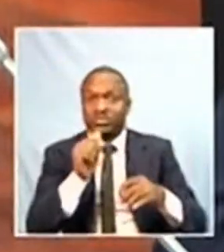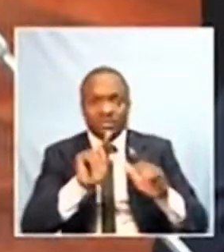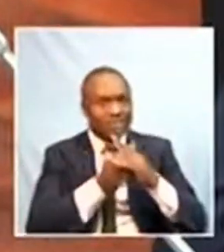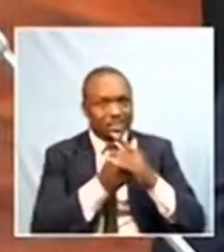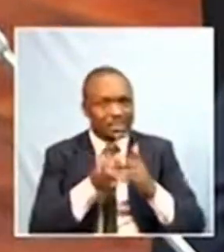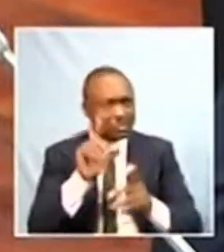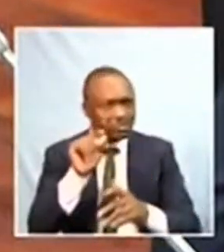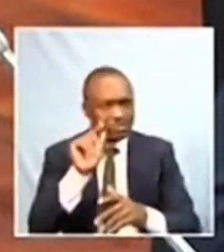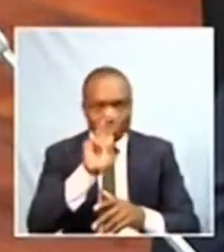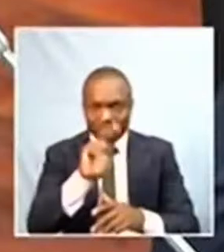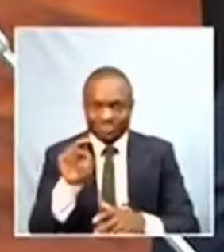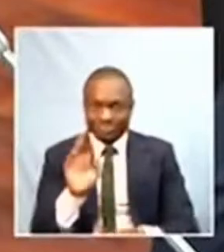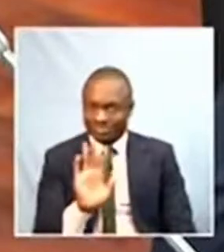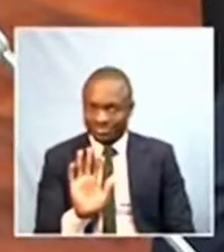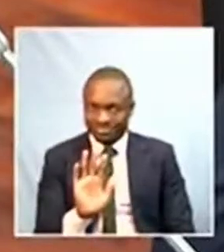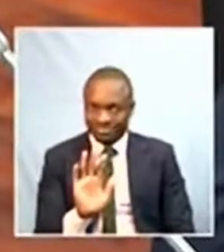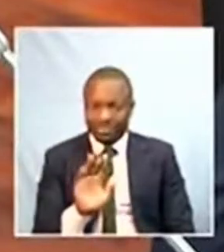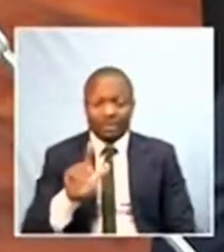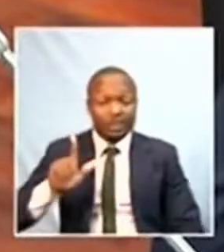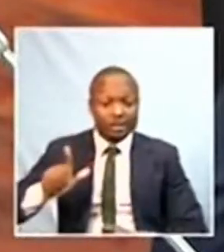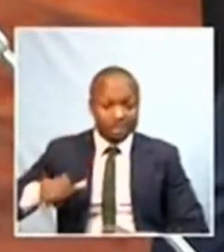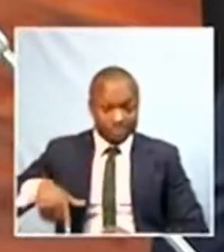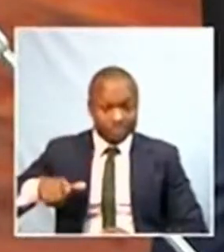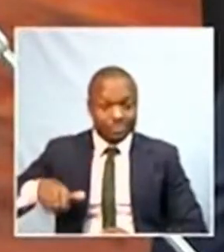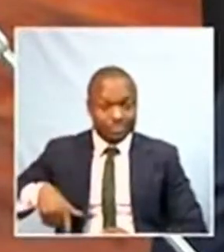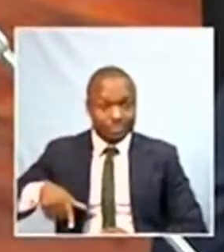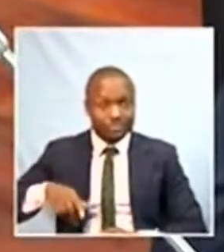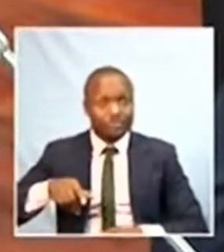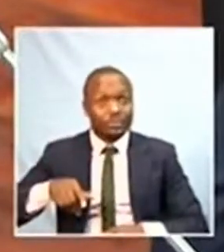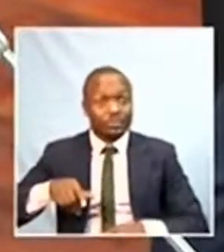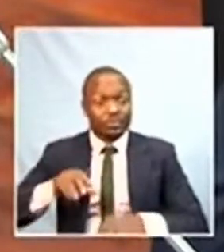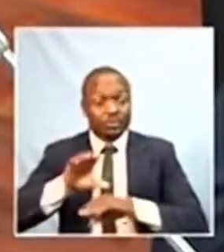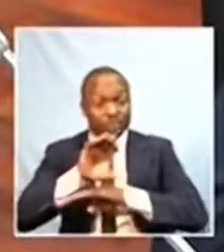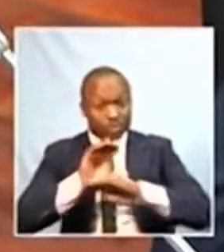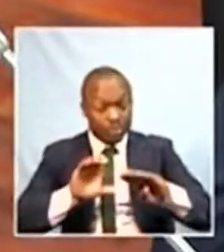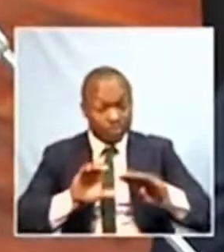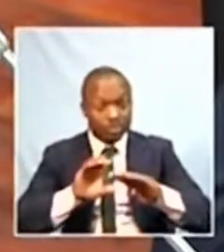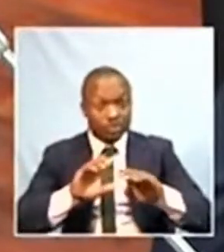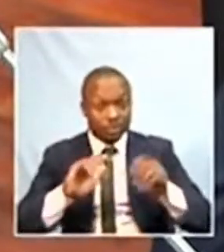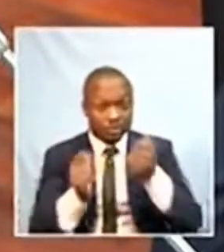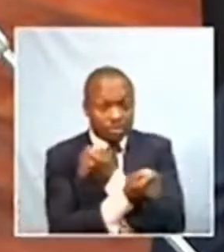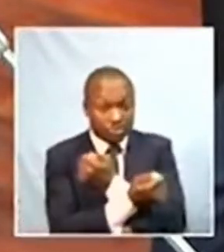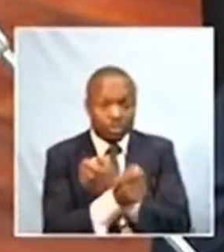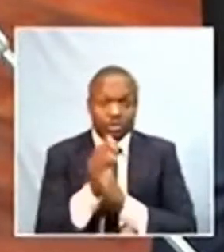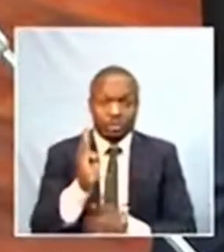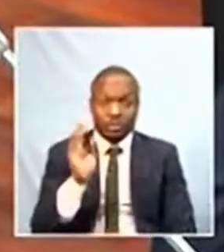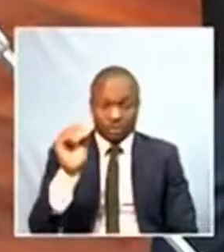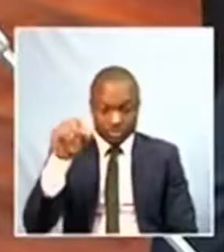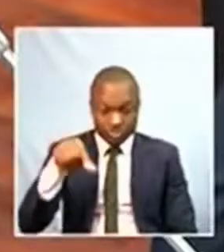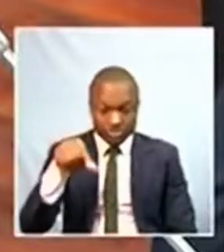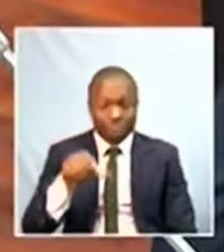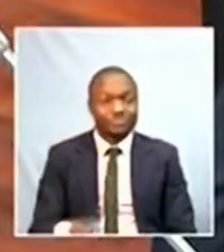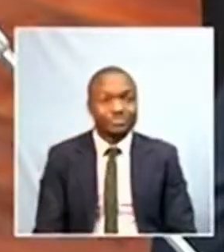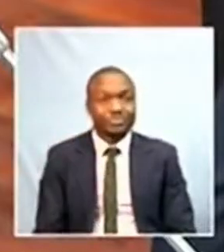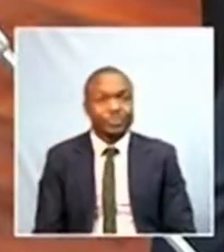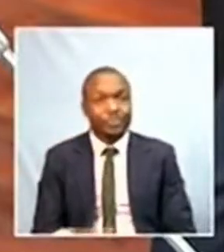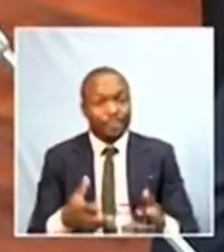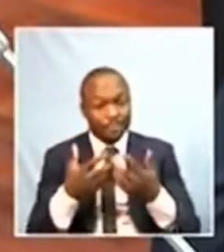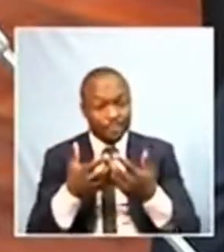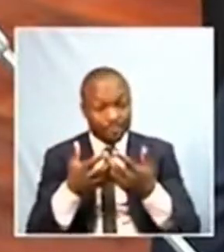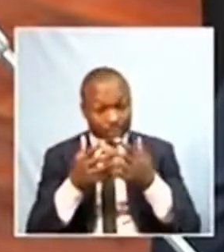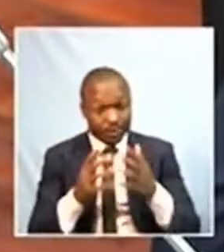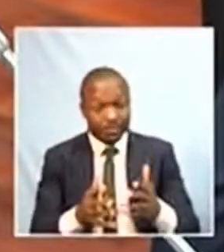2022. The delay, Chair, is attributed to the change of scopes of work, which the